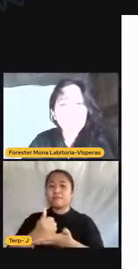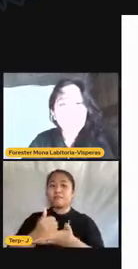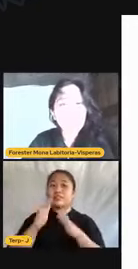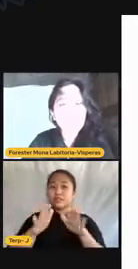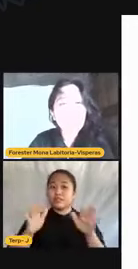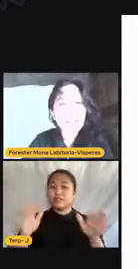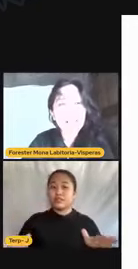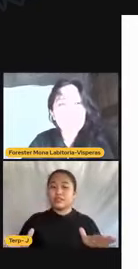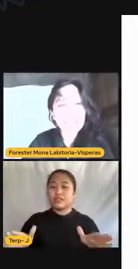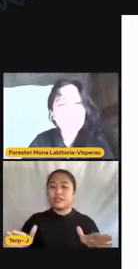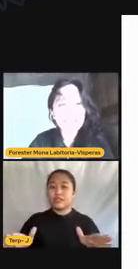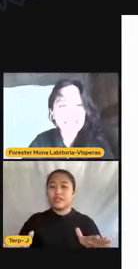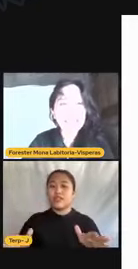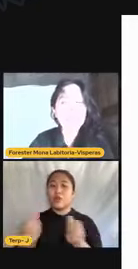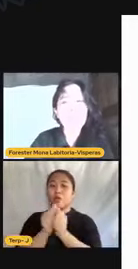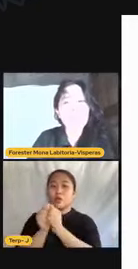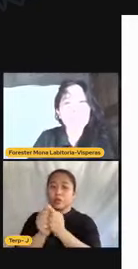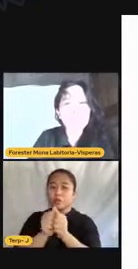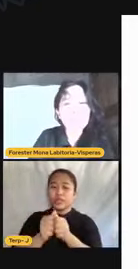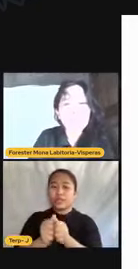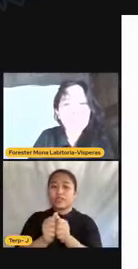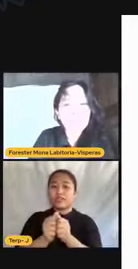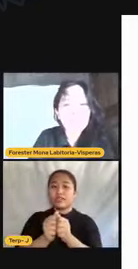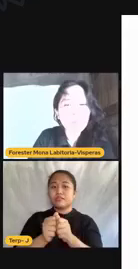support children with special needs.